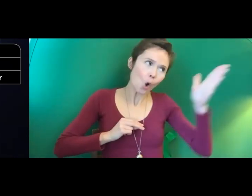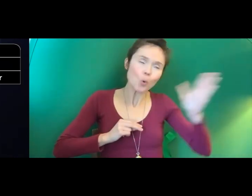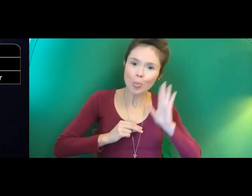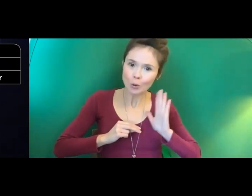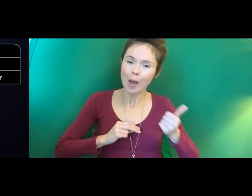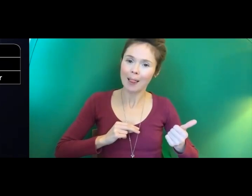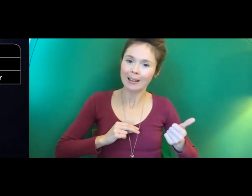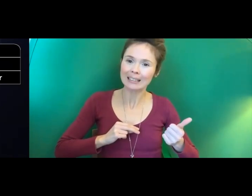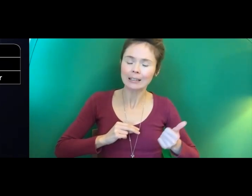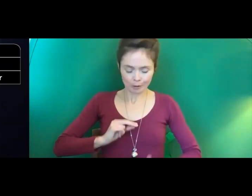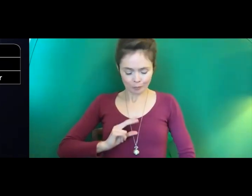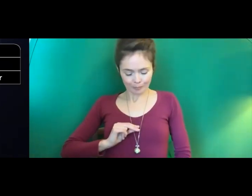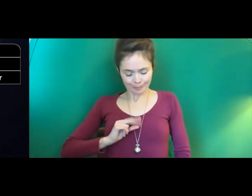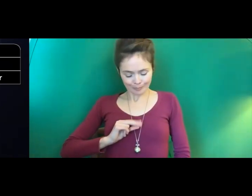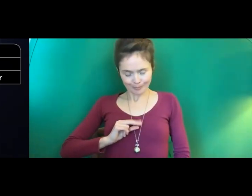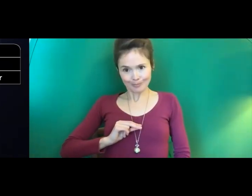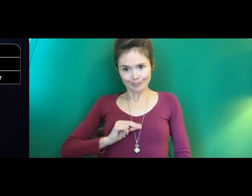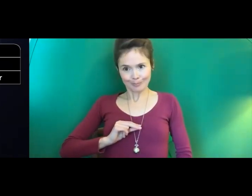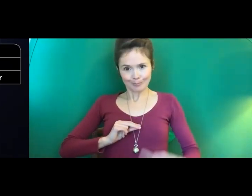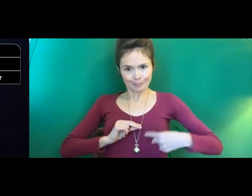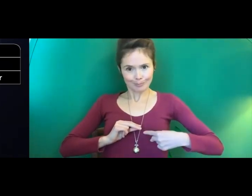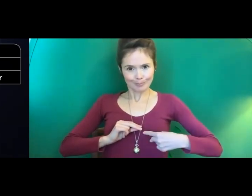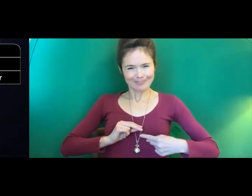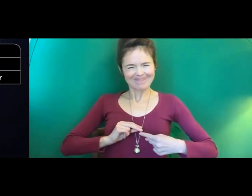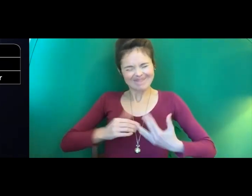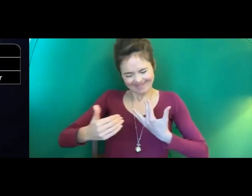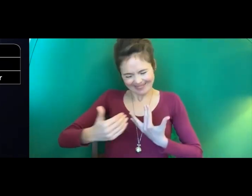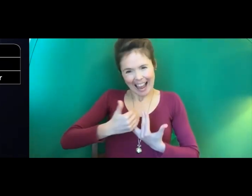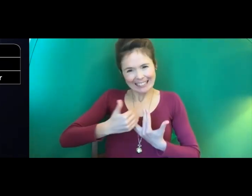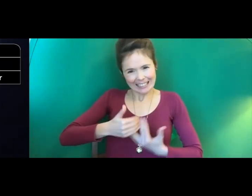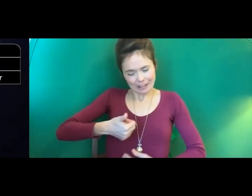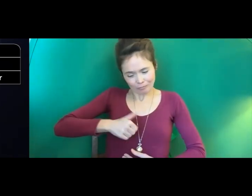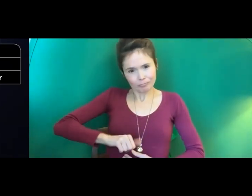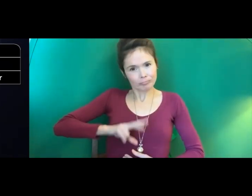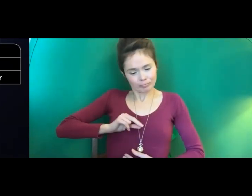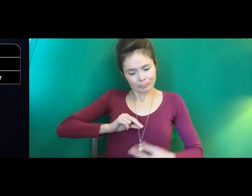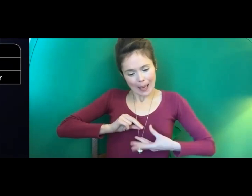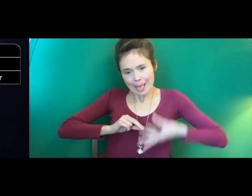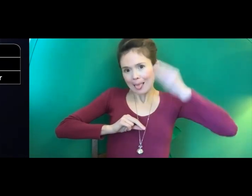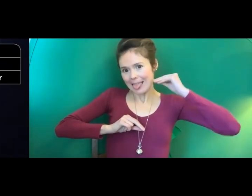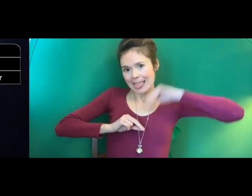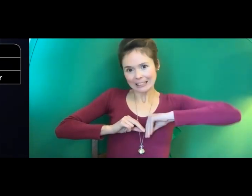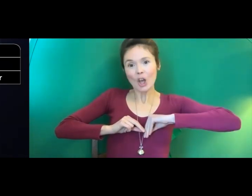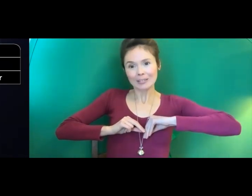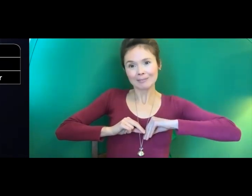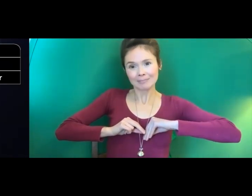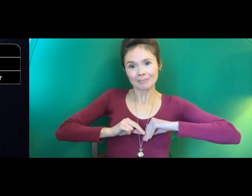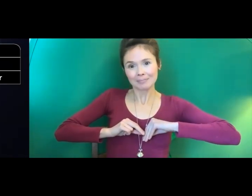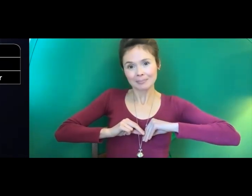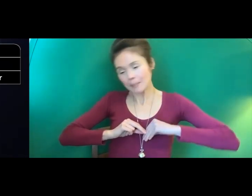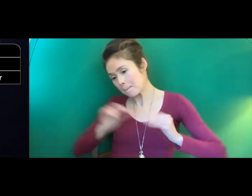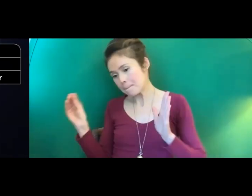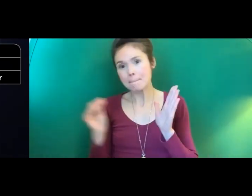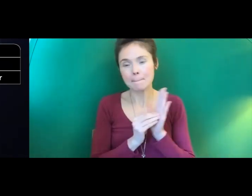Listen to your access rider that's inside you, your inner access rider, and then get it on paper